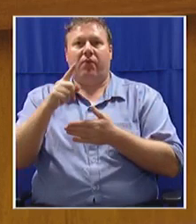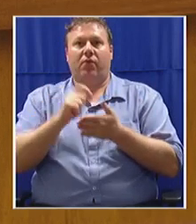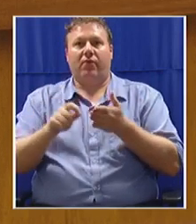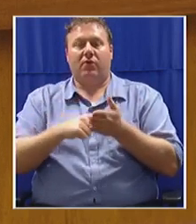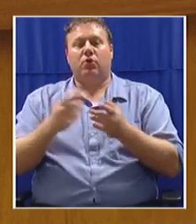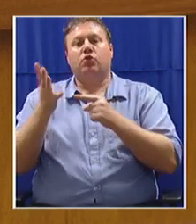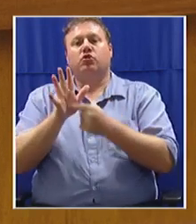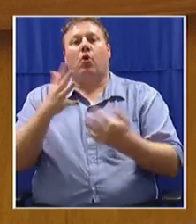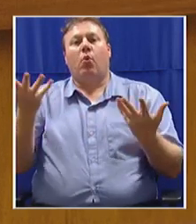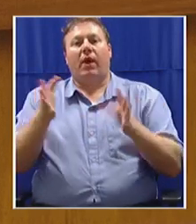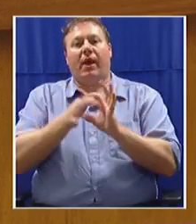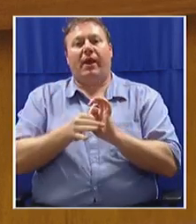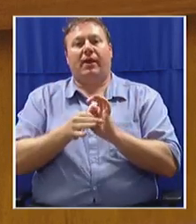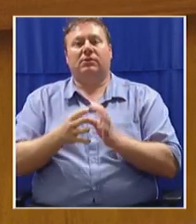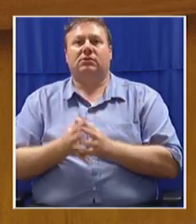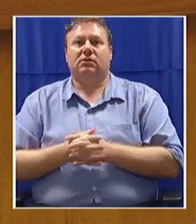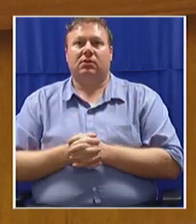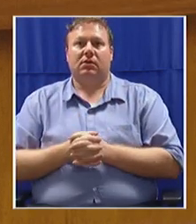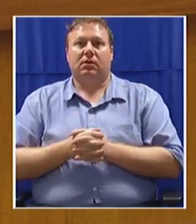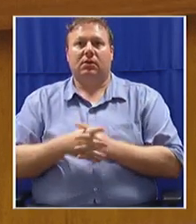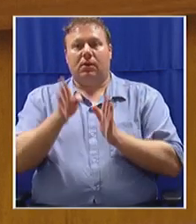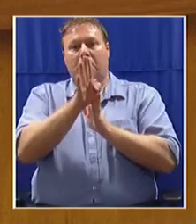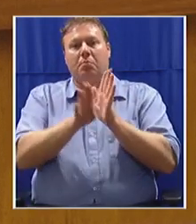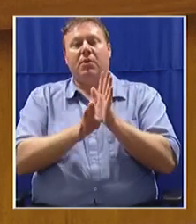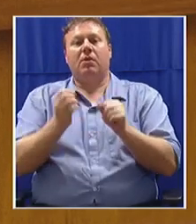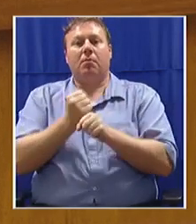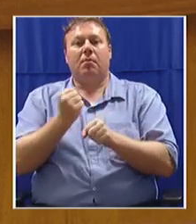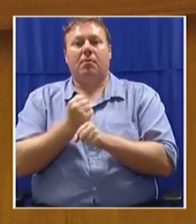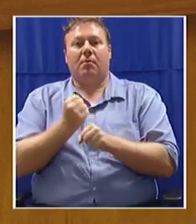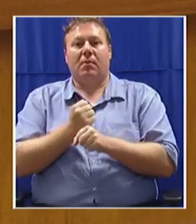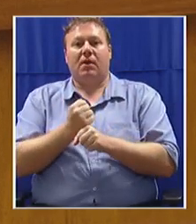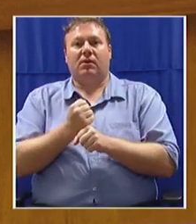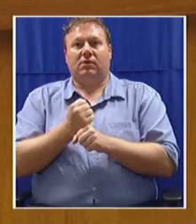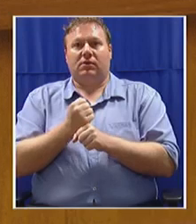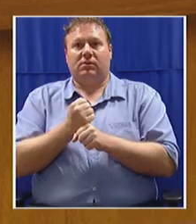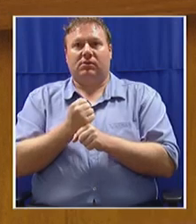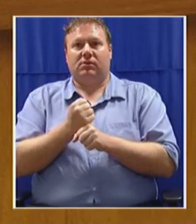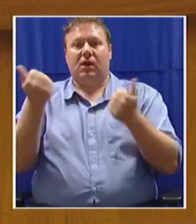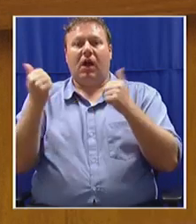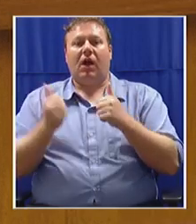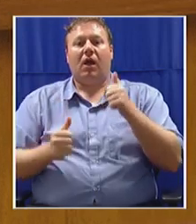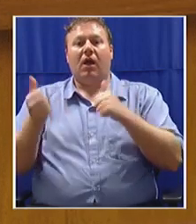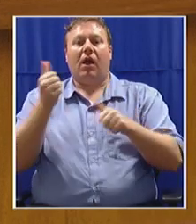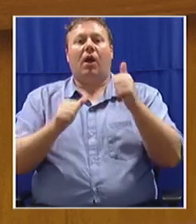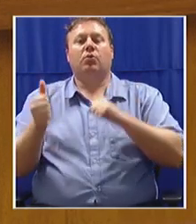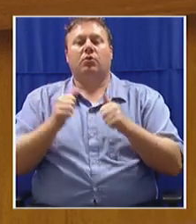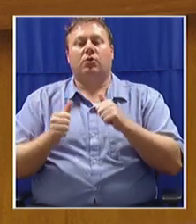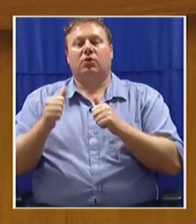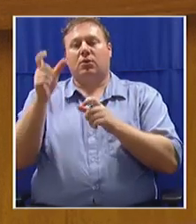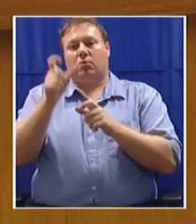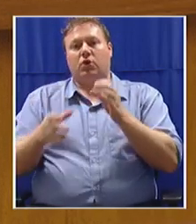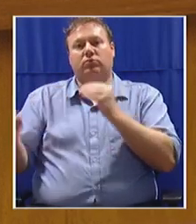therewith. The bill creates an obligation for the accounting officer of a political party, which